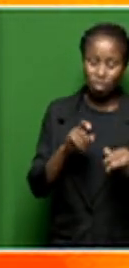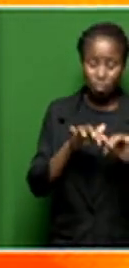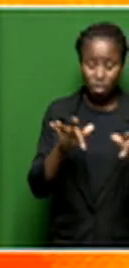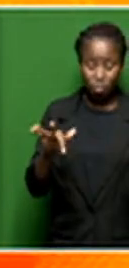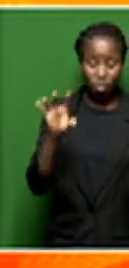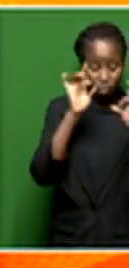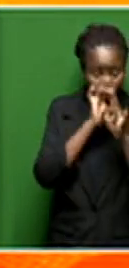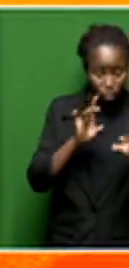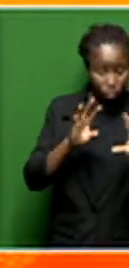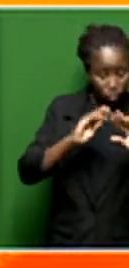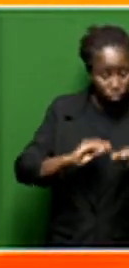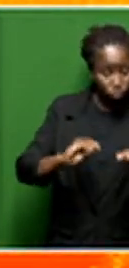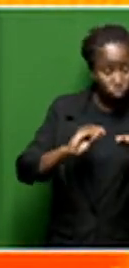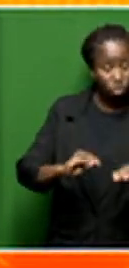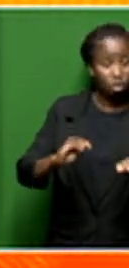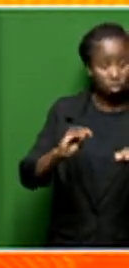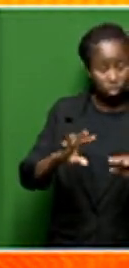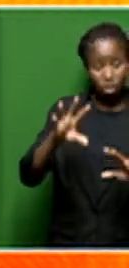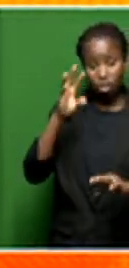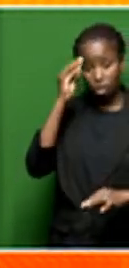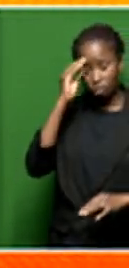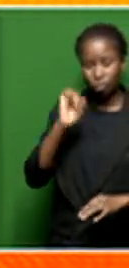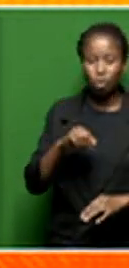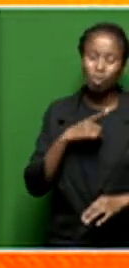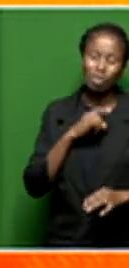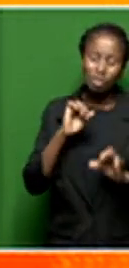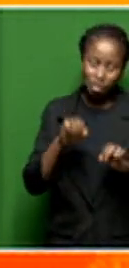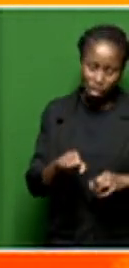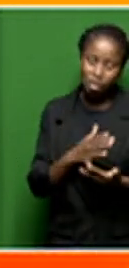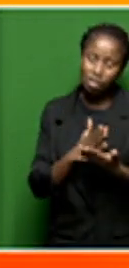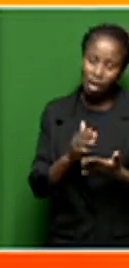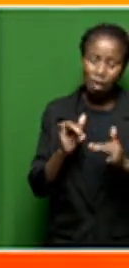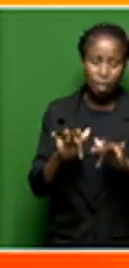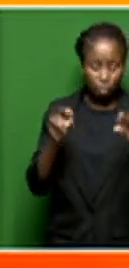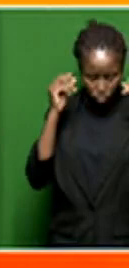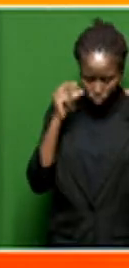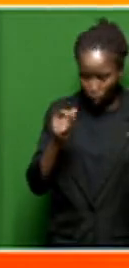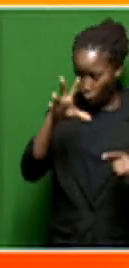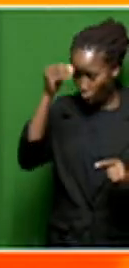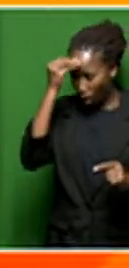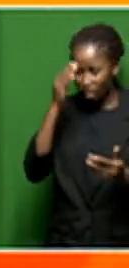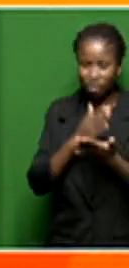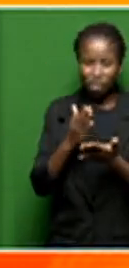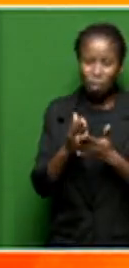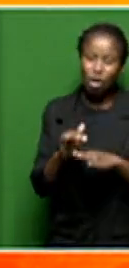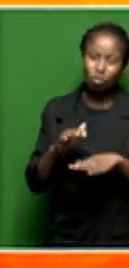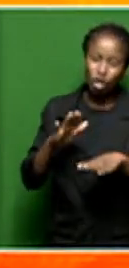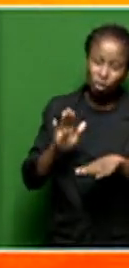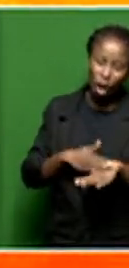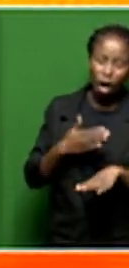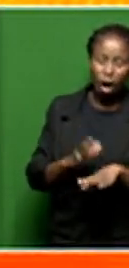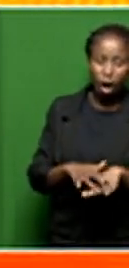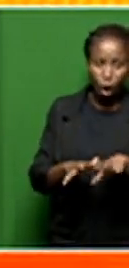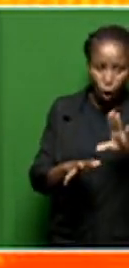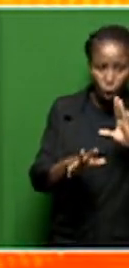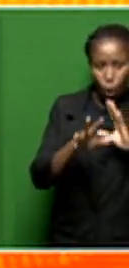the information. And it takes time for some people. Some people are much easier to adapt to it and go and have the vaccination